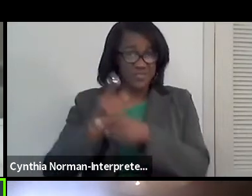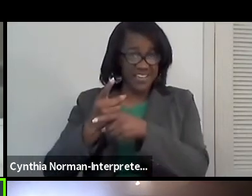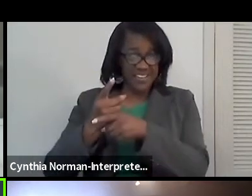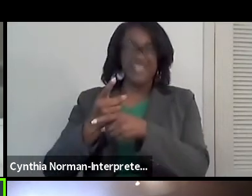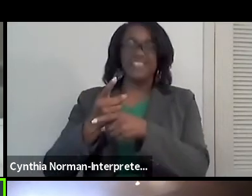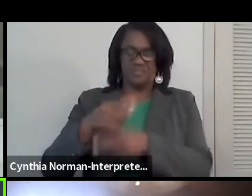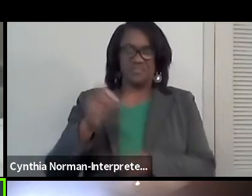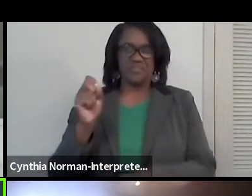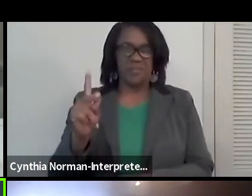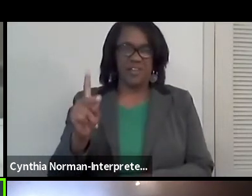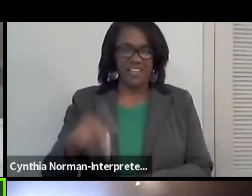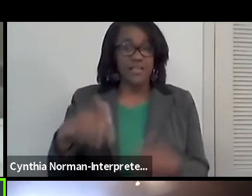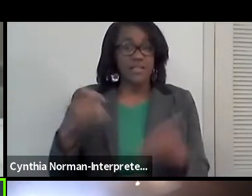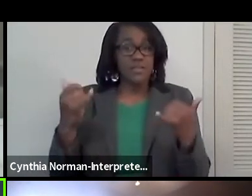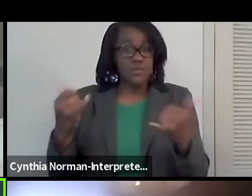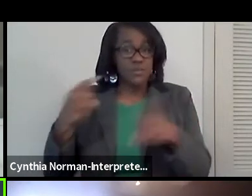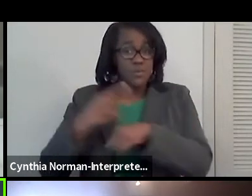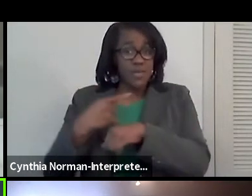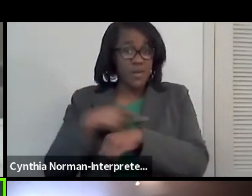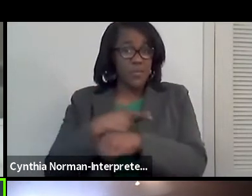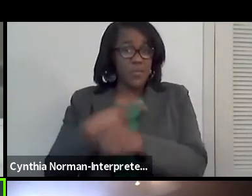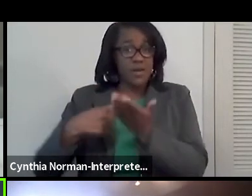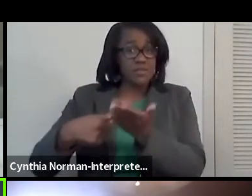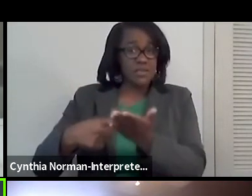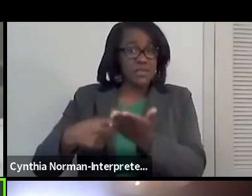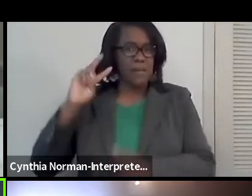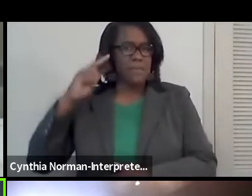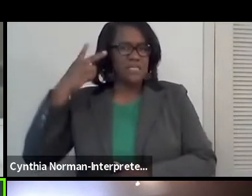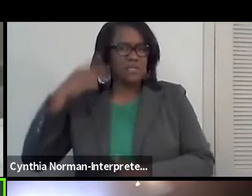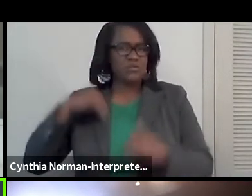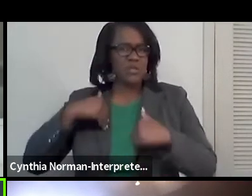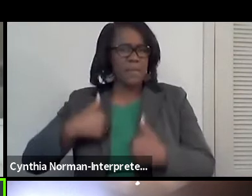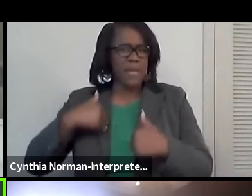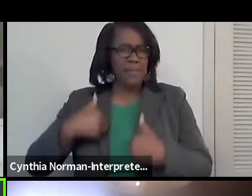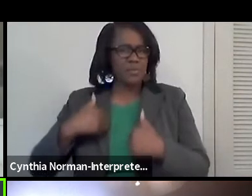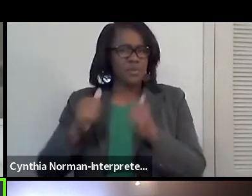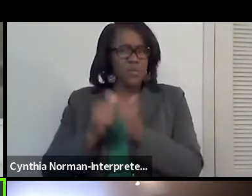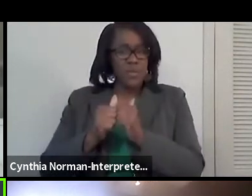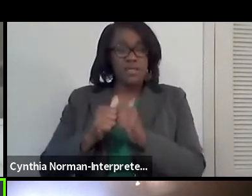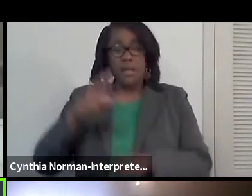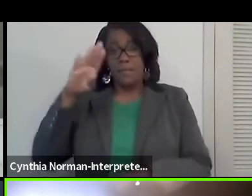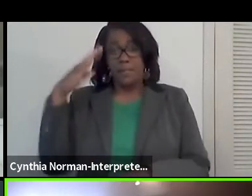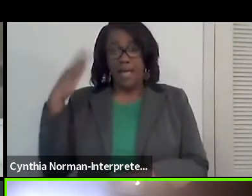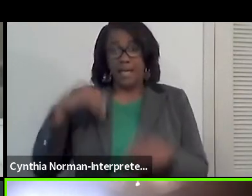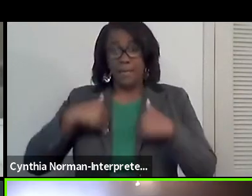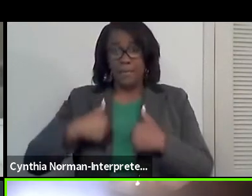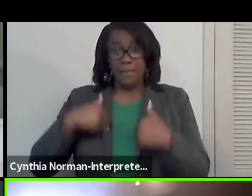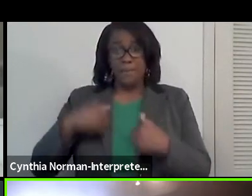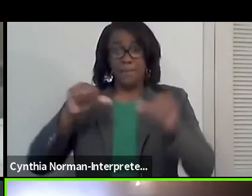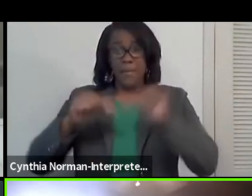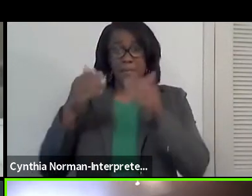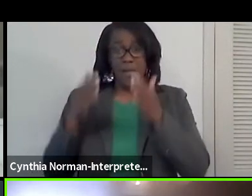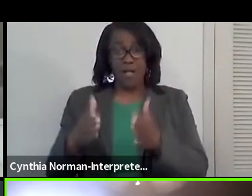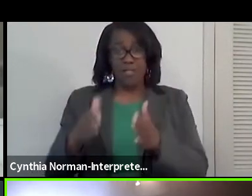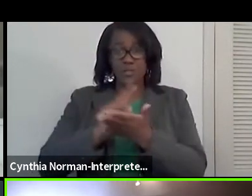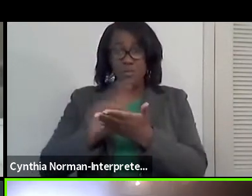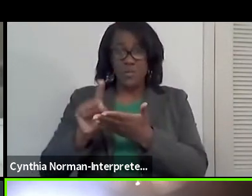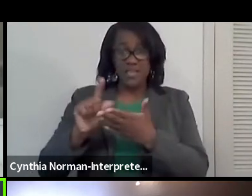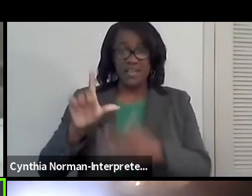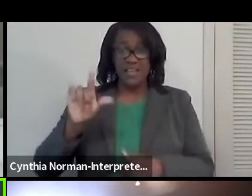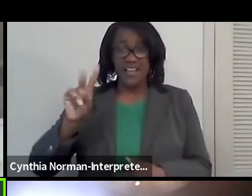Okay, so today we're talking about misunderstood mammals with the Black Mammalogists Week live panel. And if you don't know what